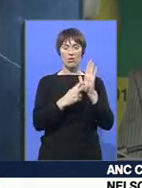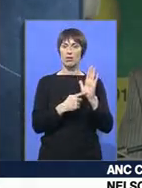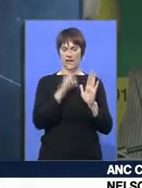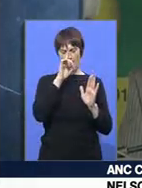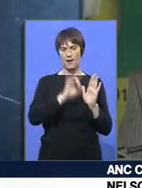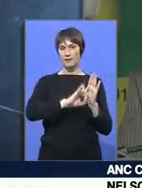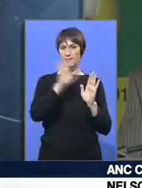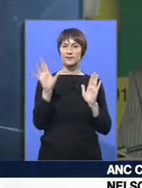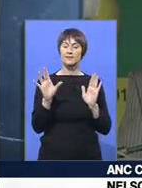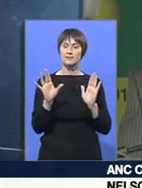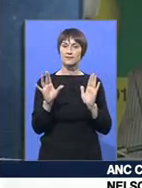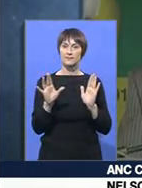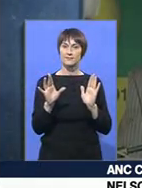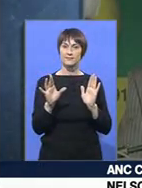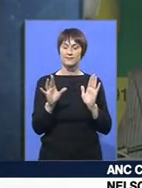It was